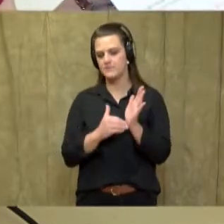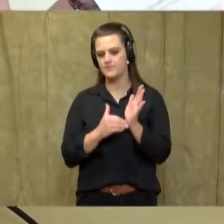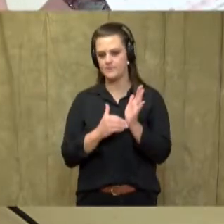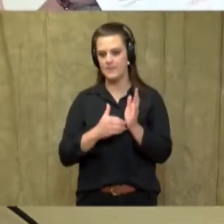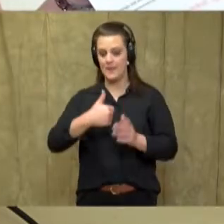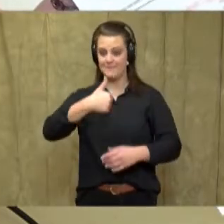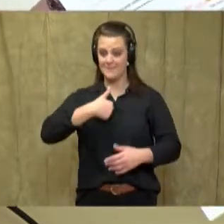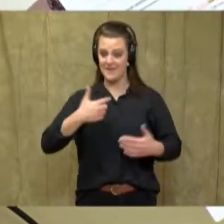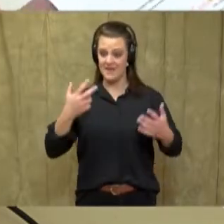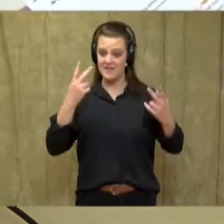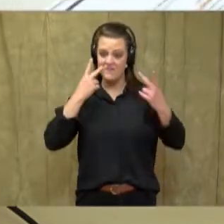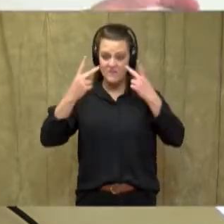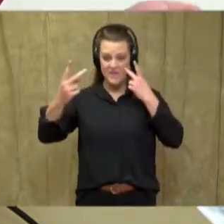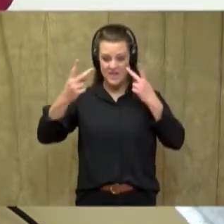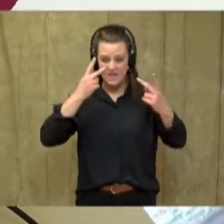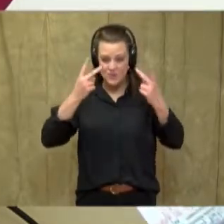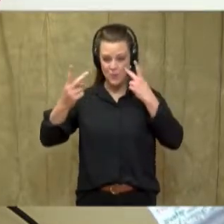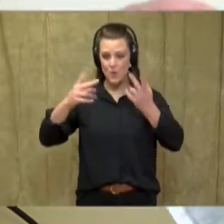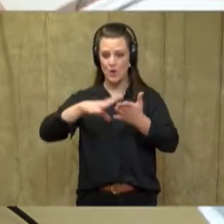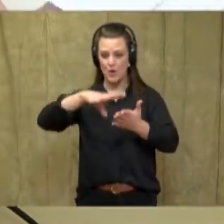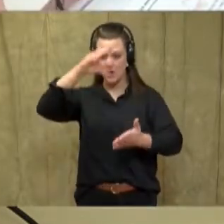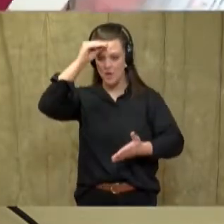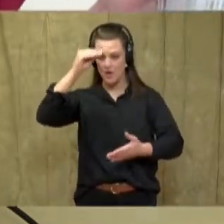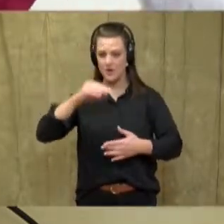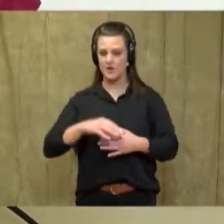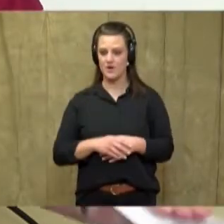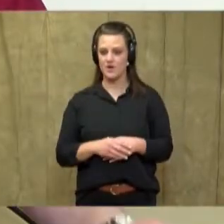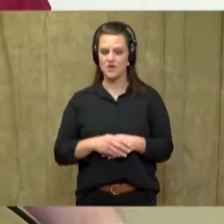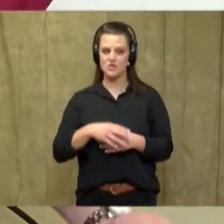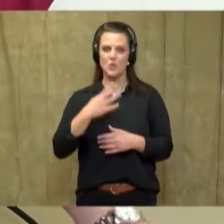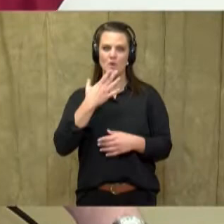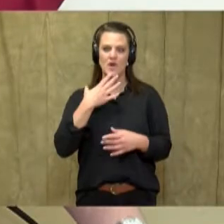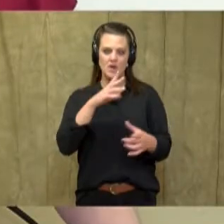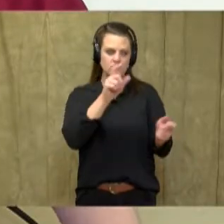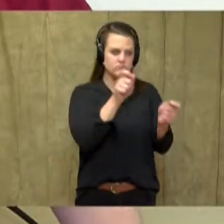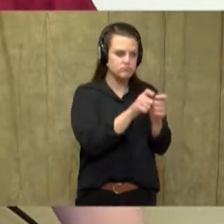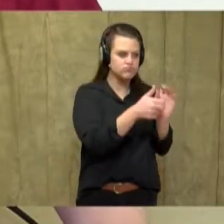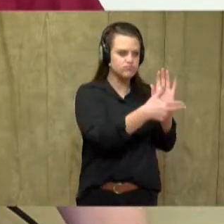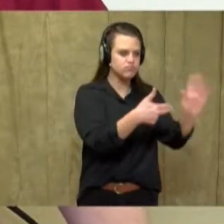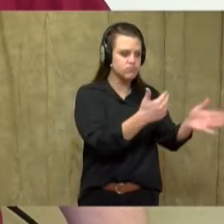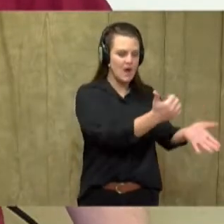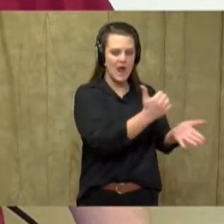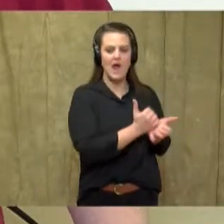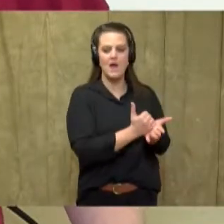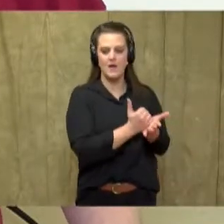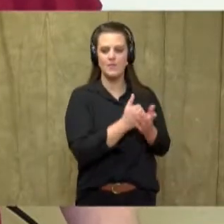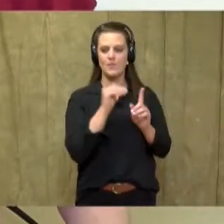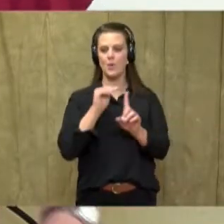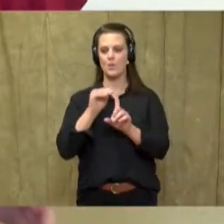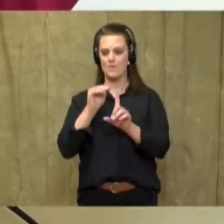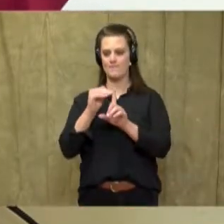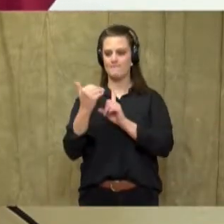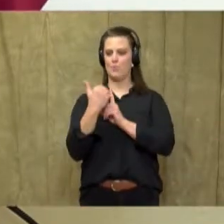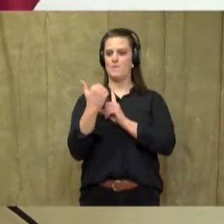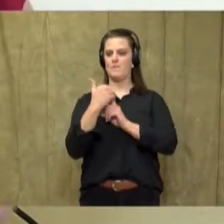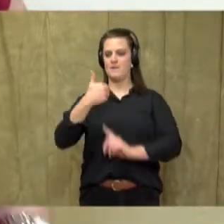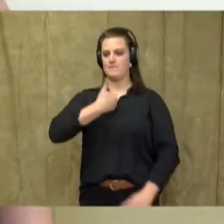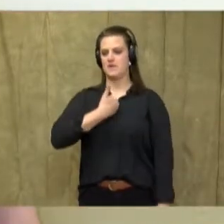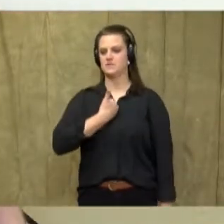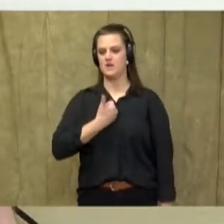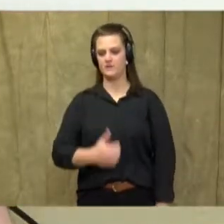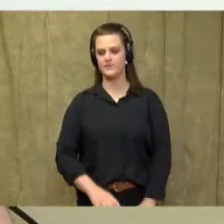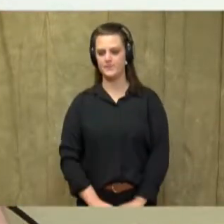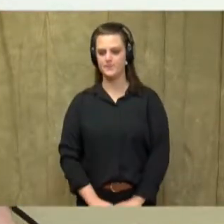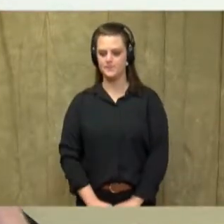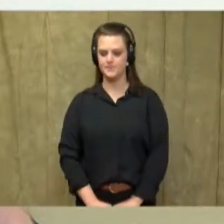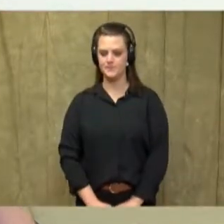I'm a visual learner. So I have things in certain colors. I have things. So boys and girls, please do that as you are working.